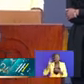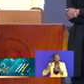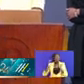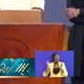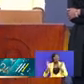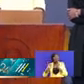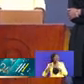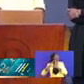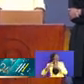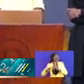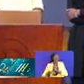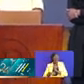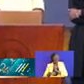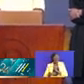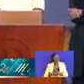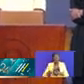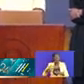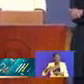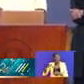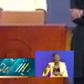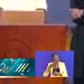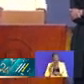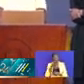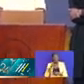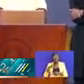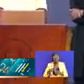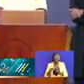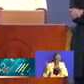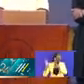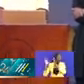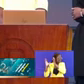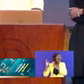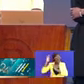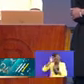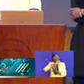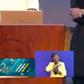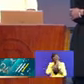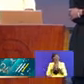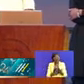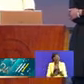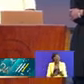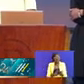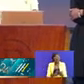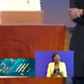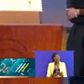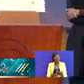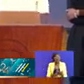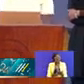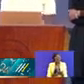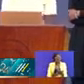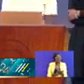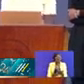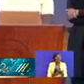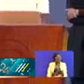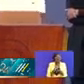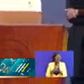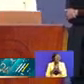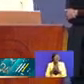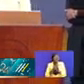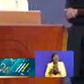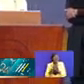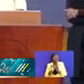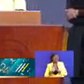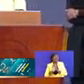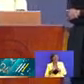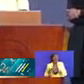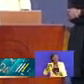too late every man is a carrier of a Grace H let me share this example and